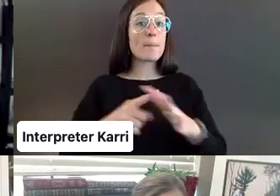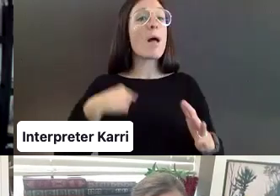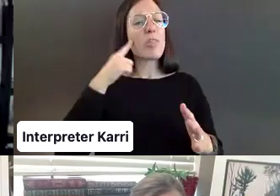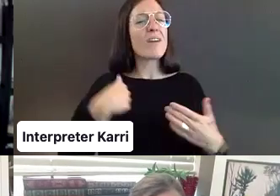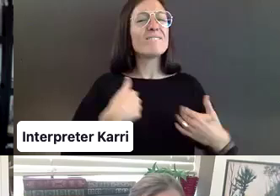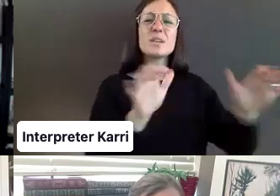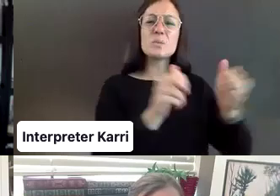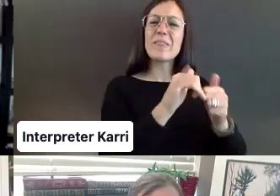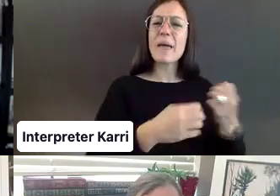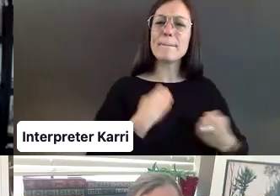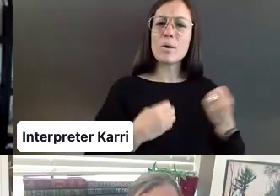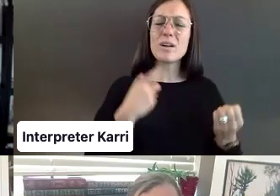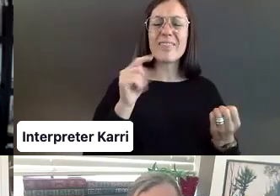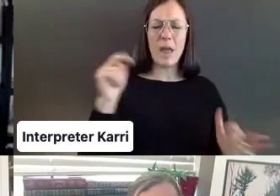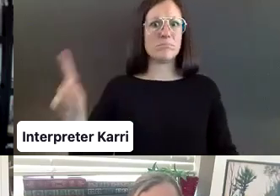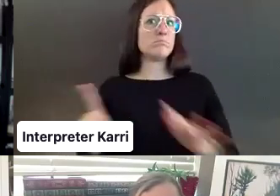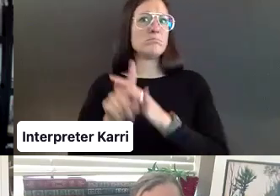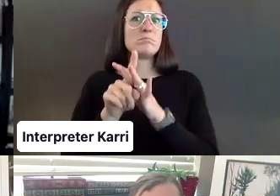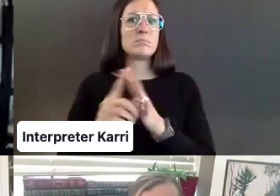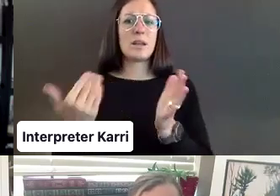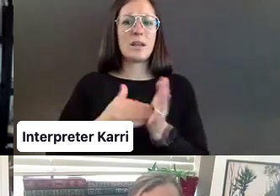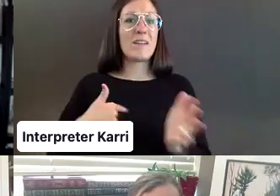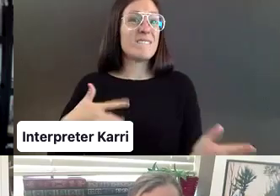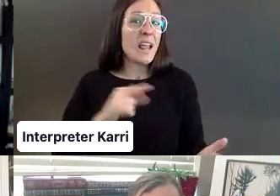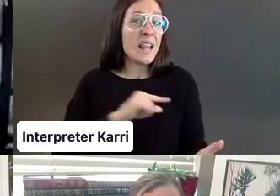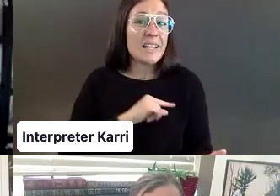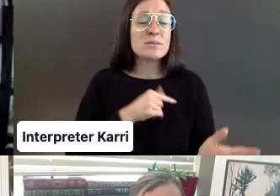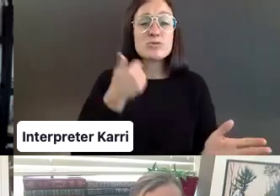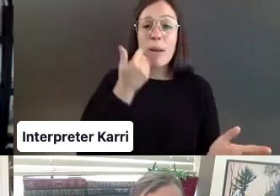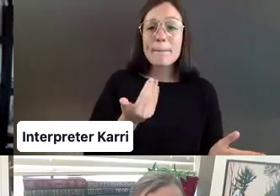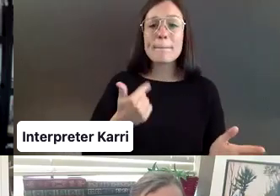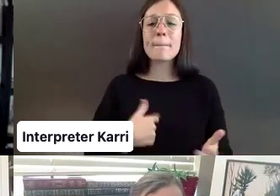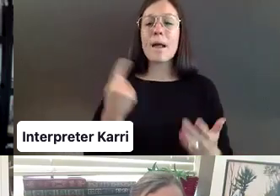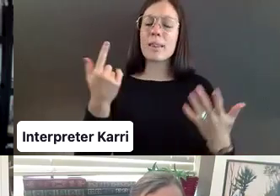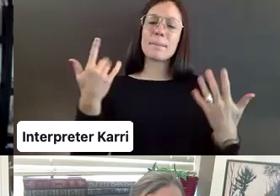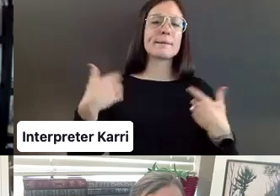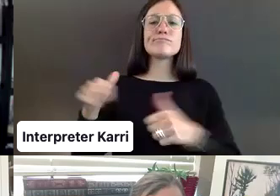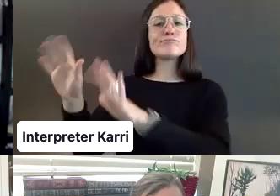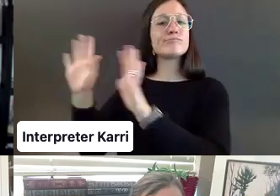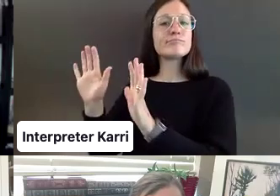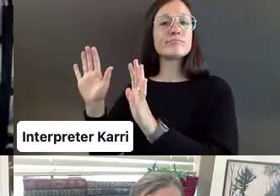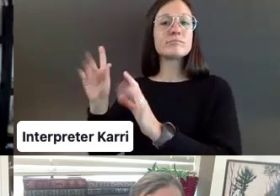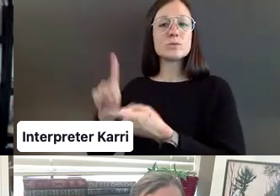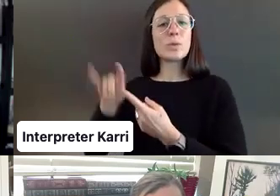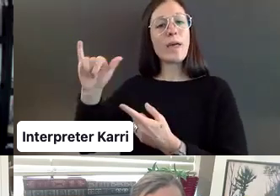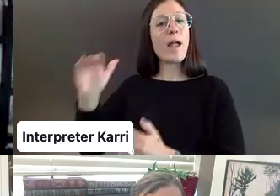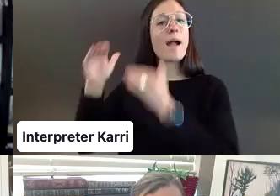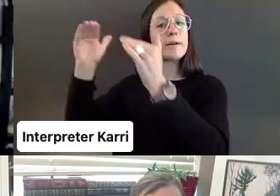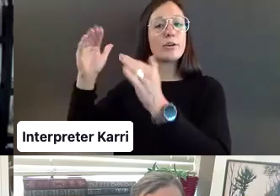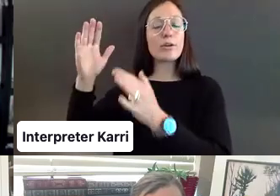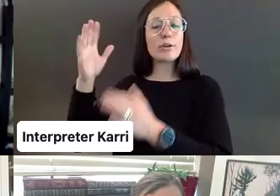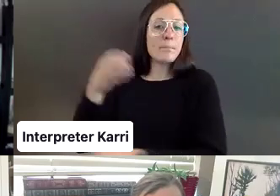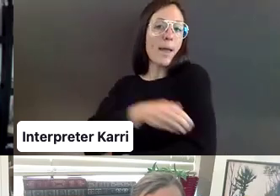it resurfaces and I feel guilt and shame, I kind of give that over to that higher power and let